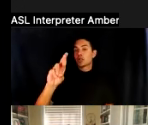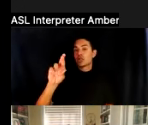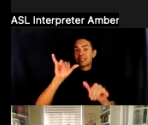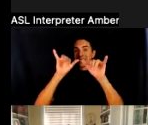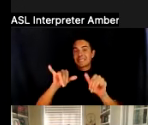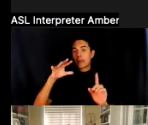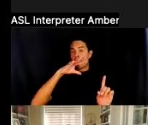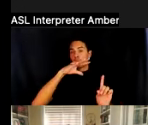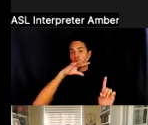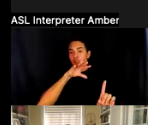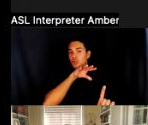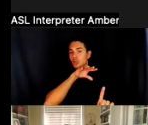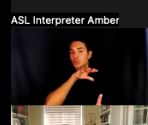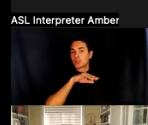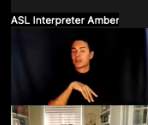buildings.